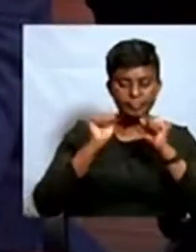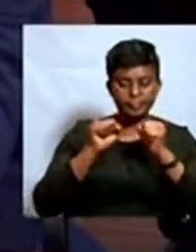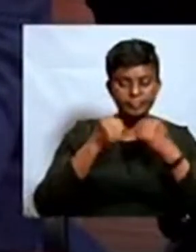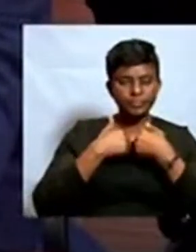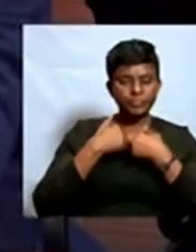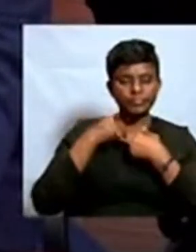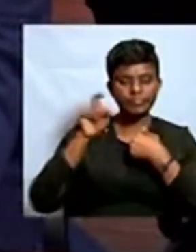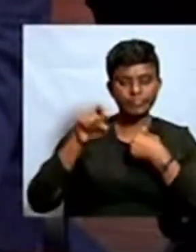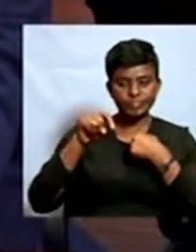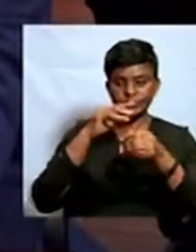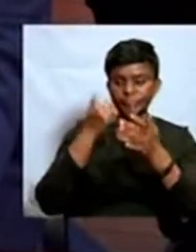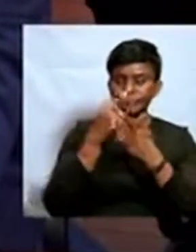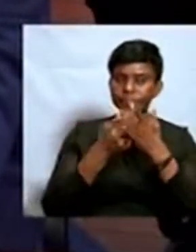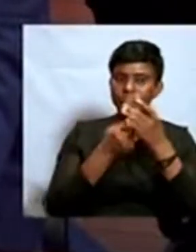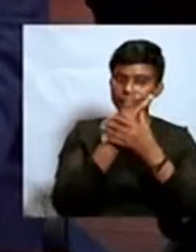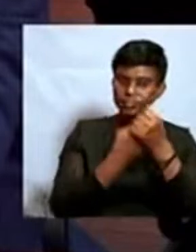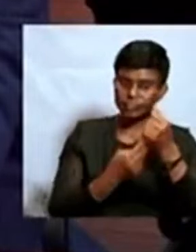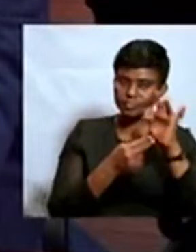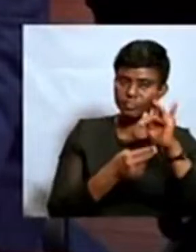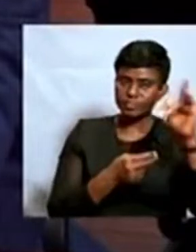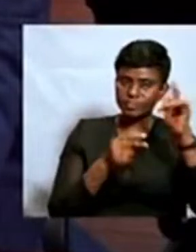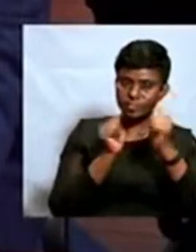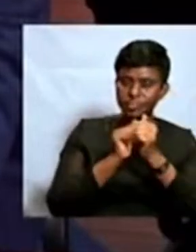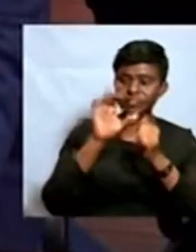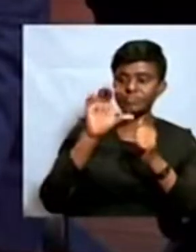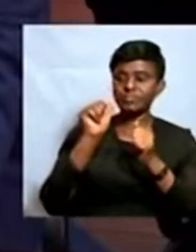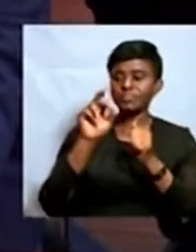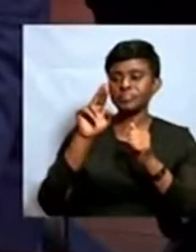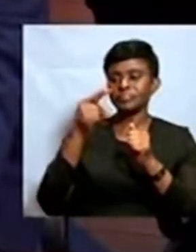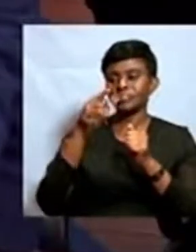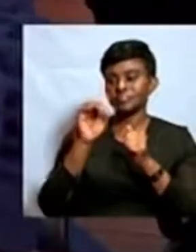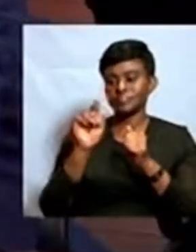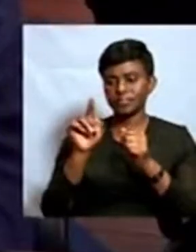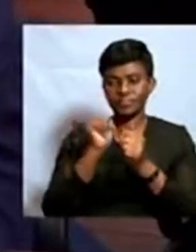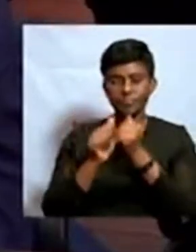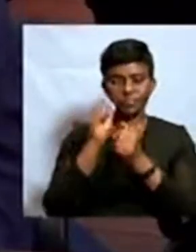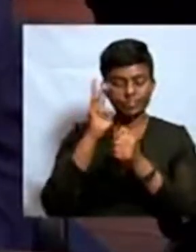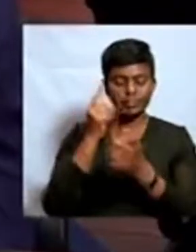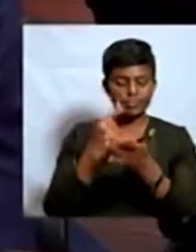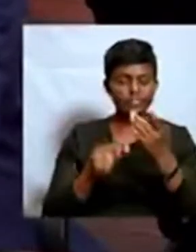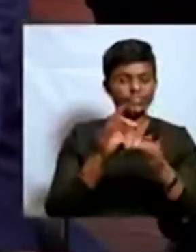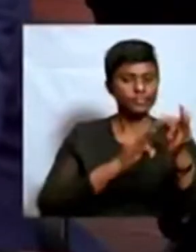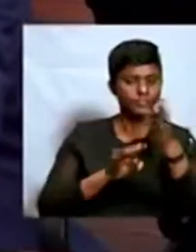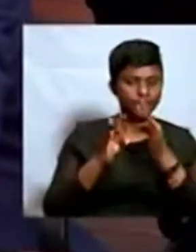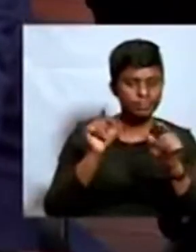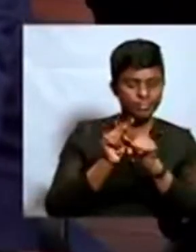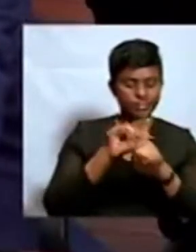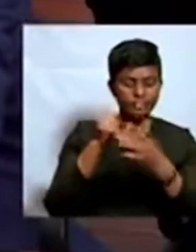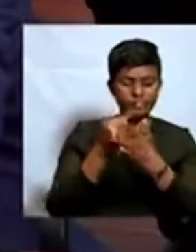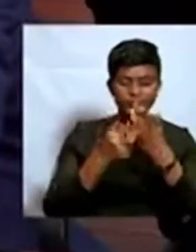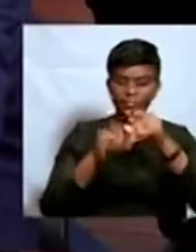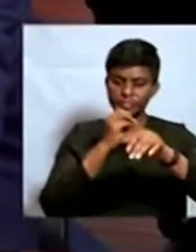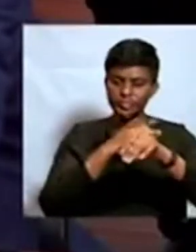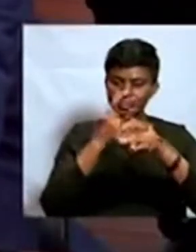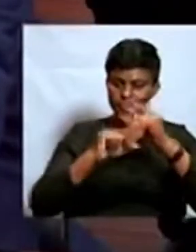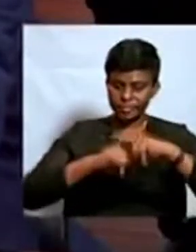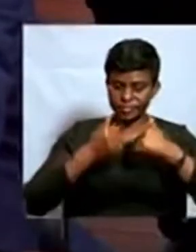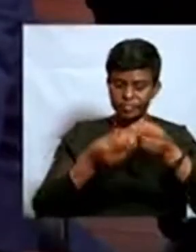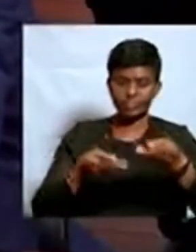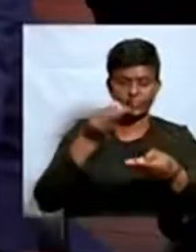required traffic, both passenger and cargo, that will justify the investment that we are putting